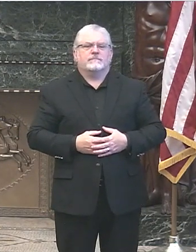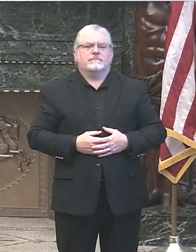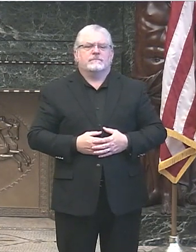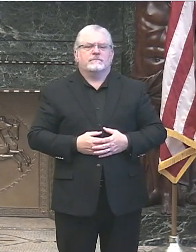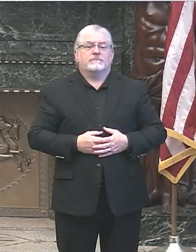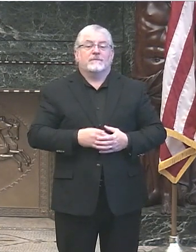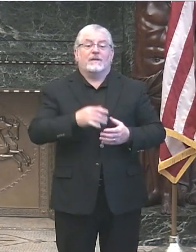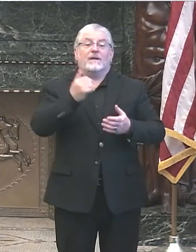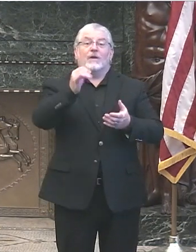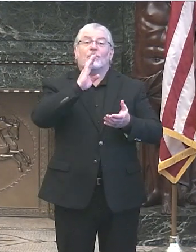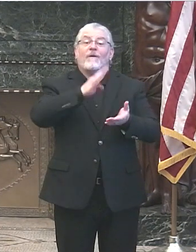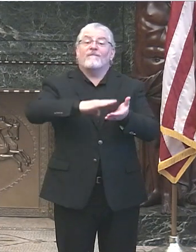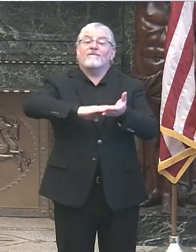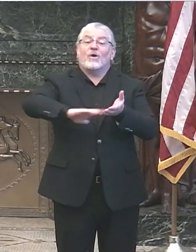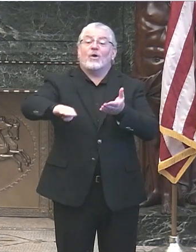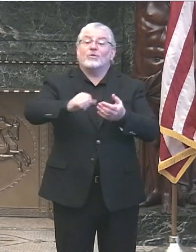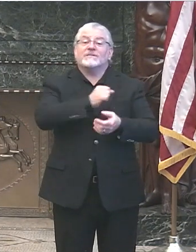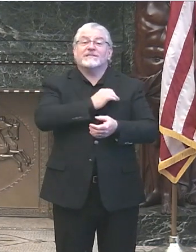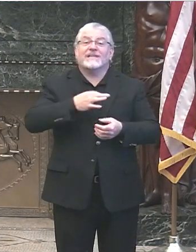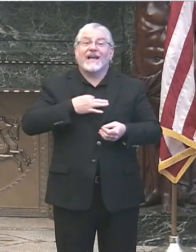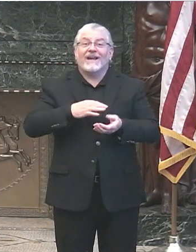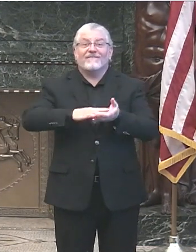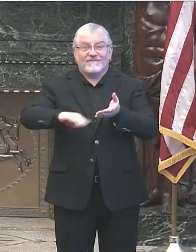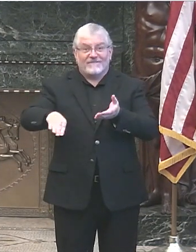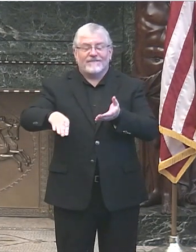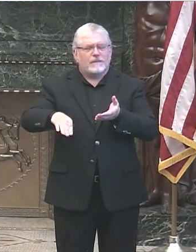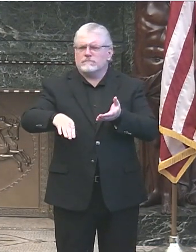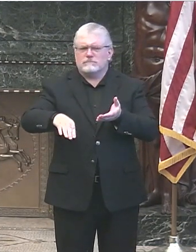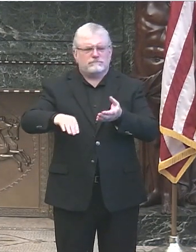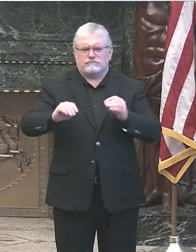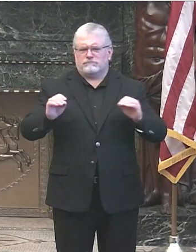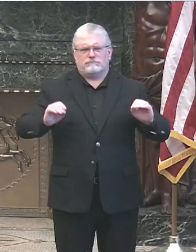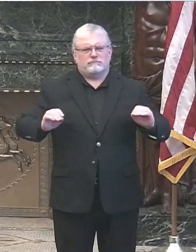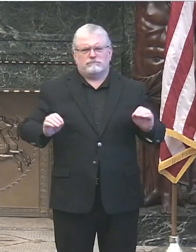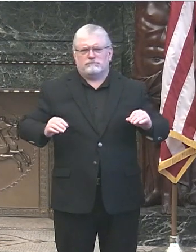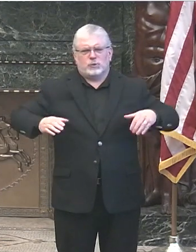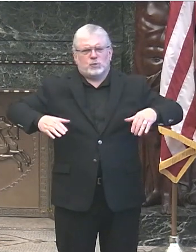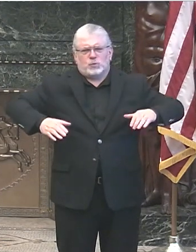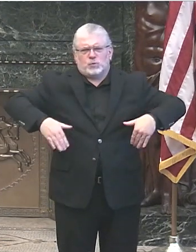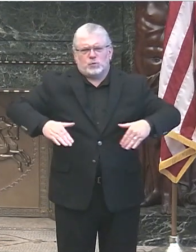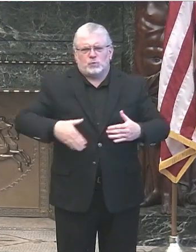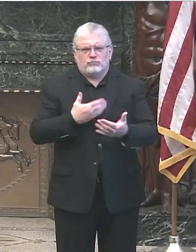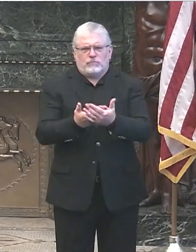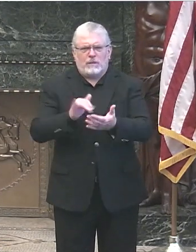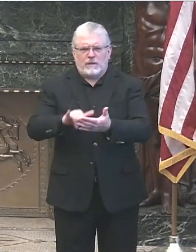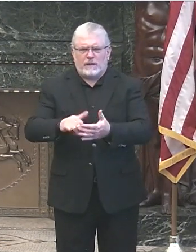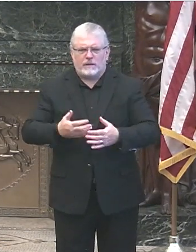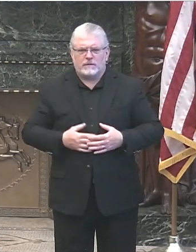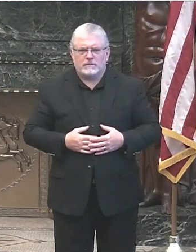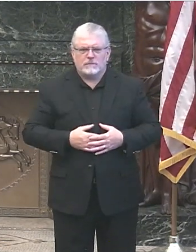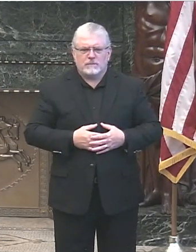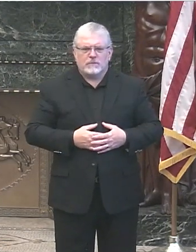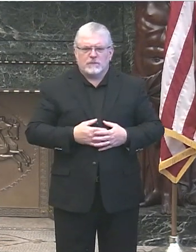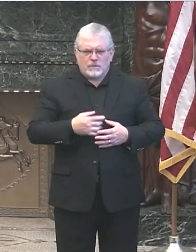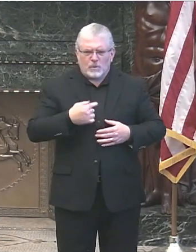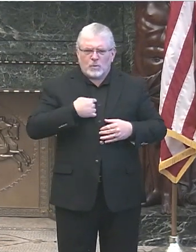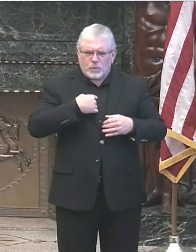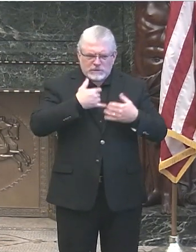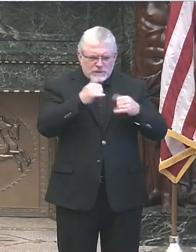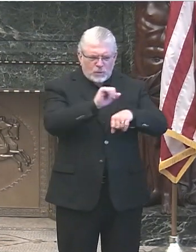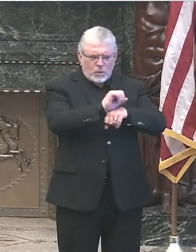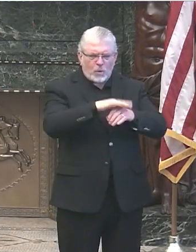point. Certainly, we're working through our budget and the implications of our budget, and